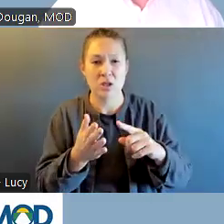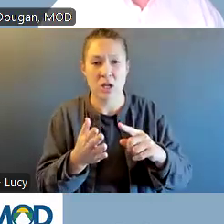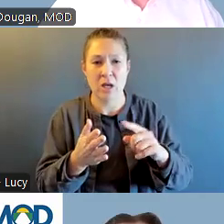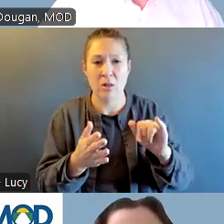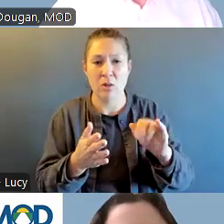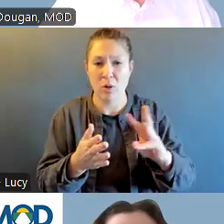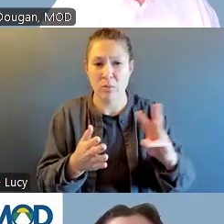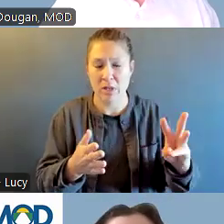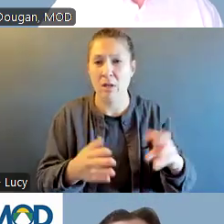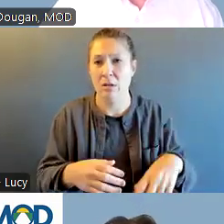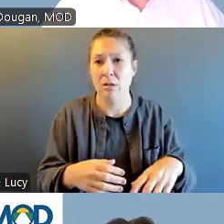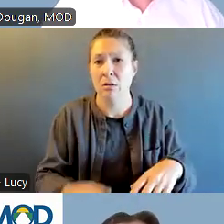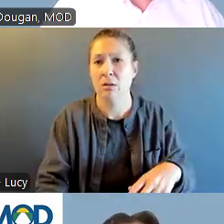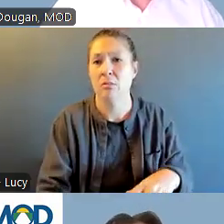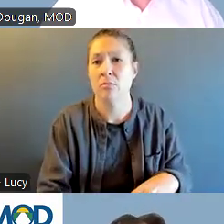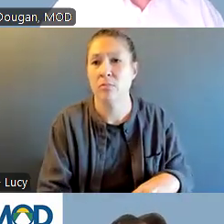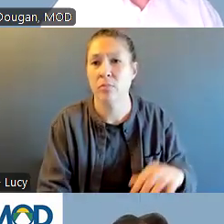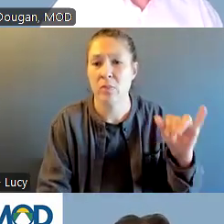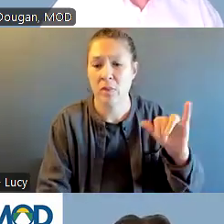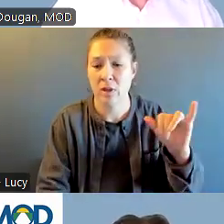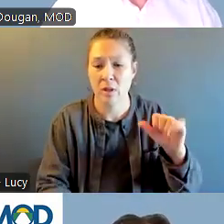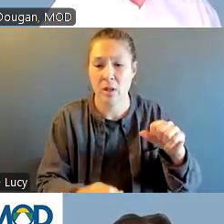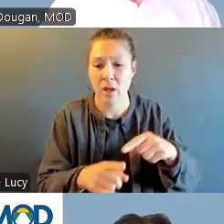mass.gov/MOD/contact. You can also do that by calling our